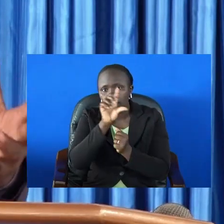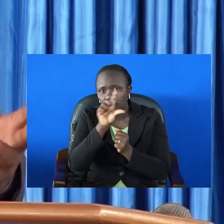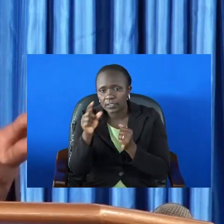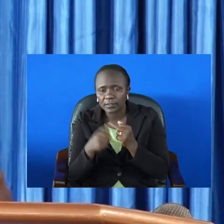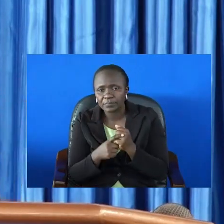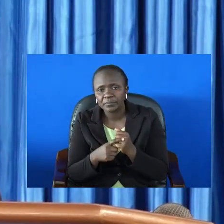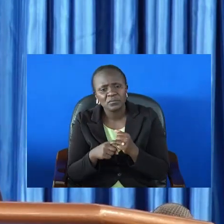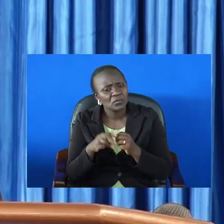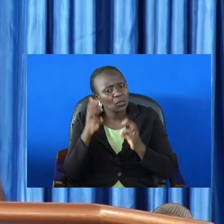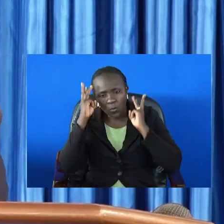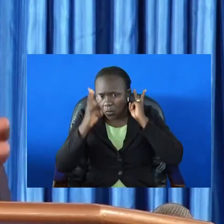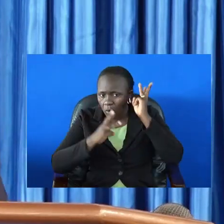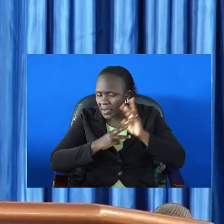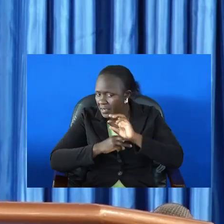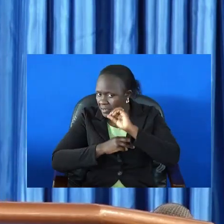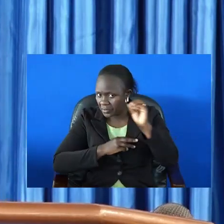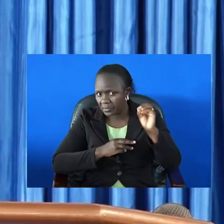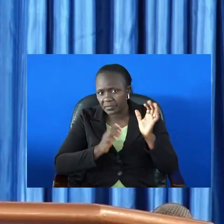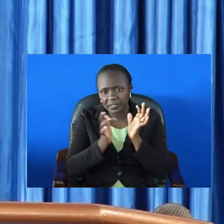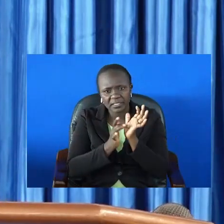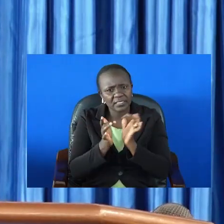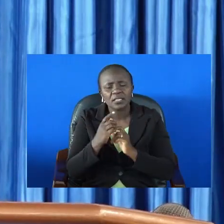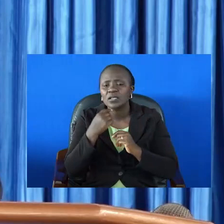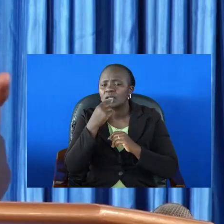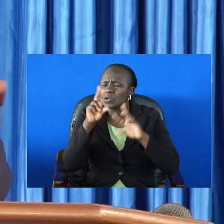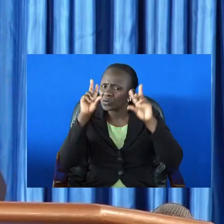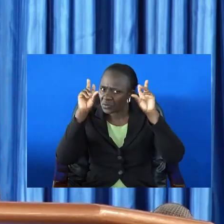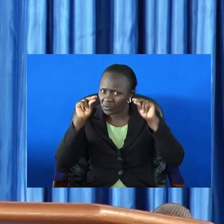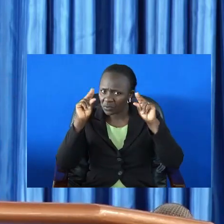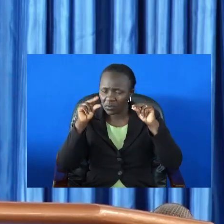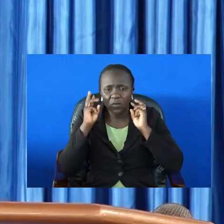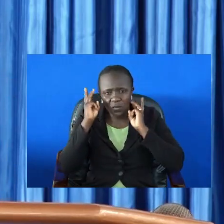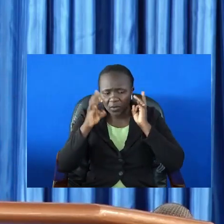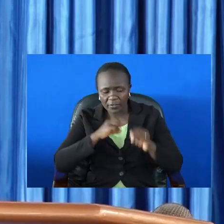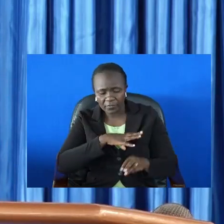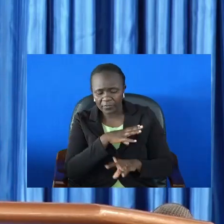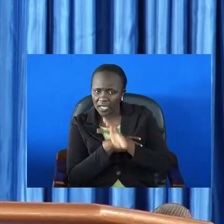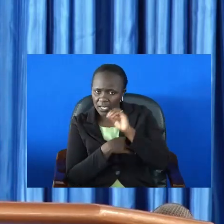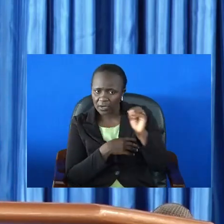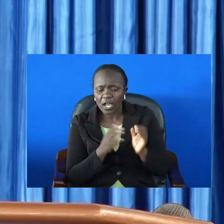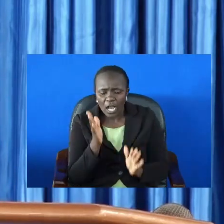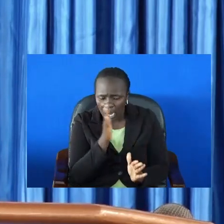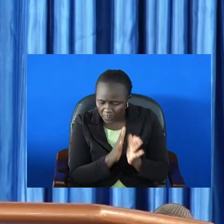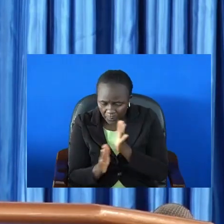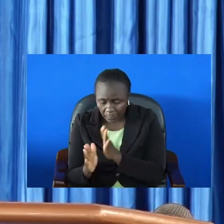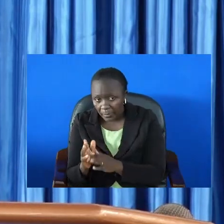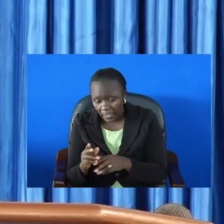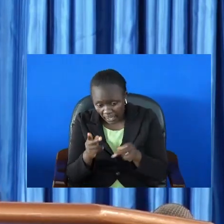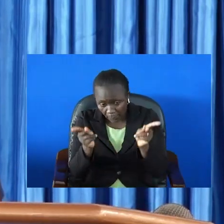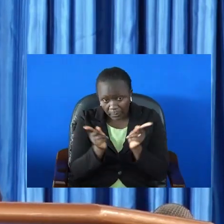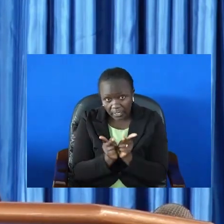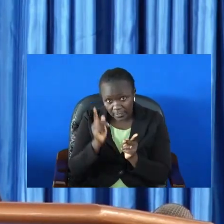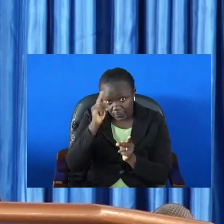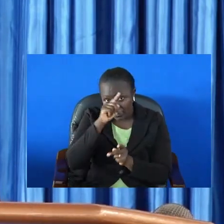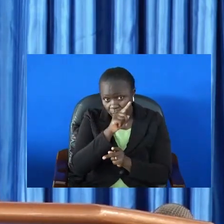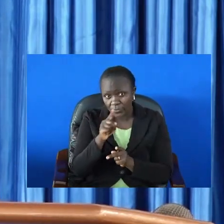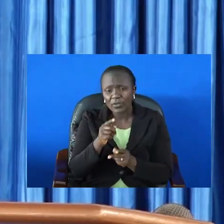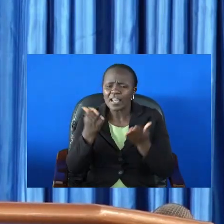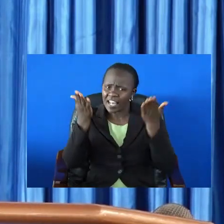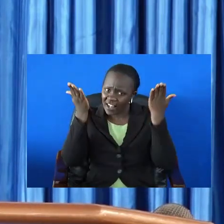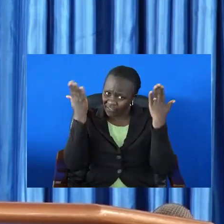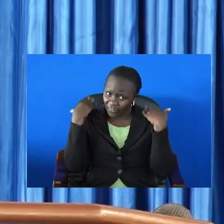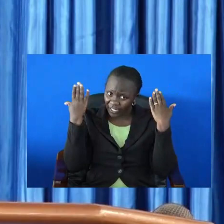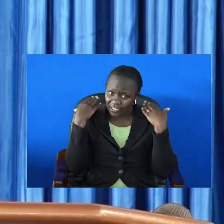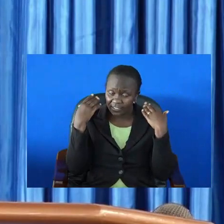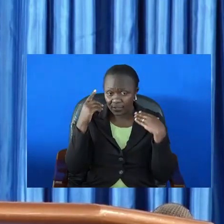don't worry, don't complain in this world, don't fear, I'm preparing a place for you. There is eternity